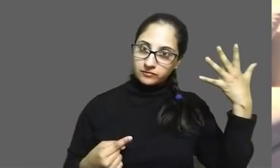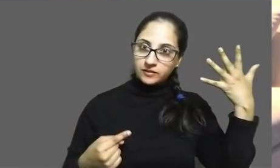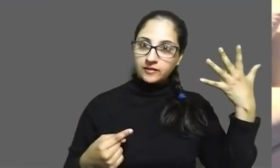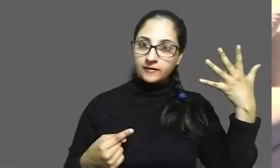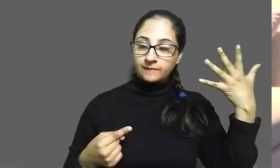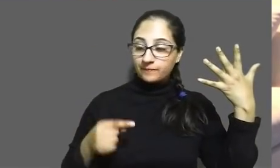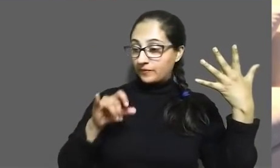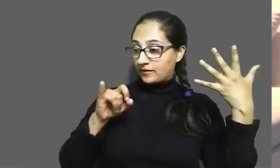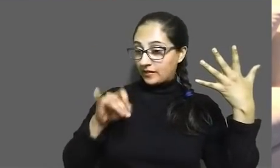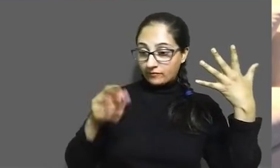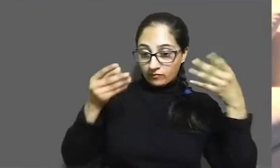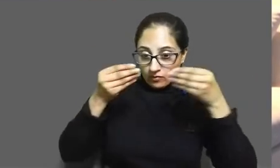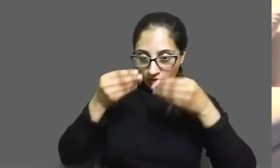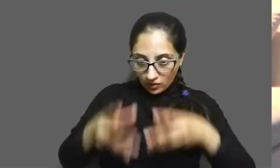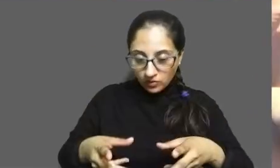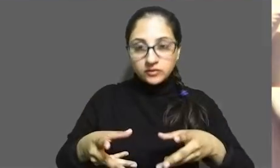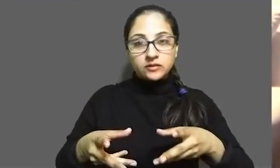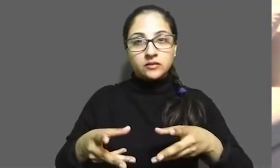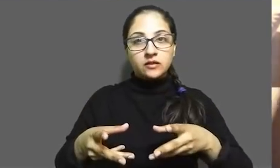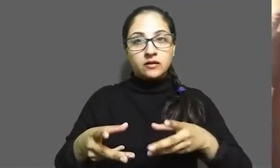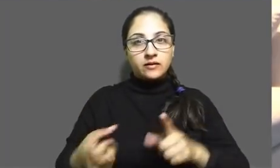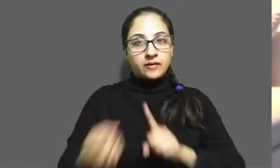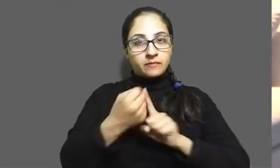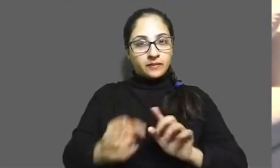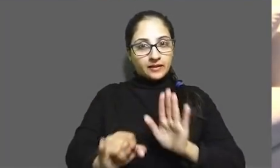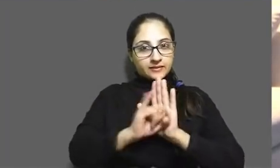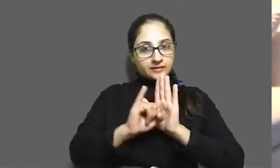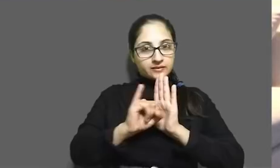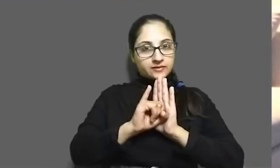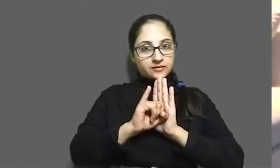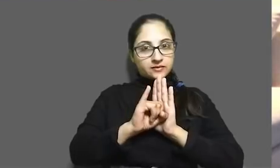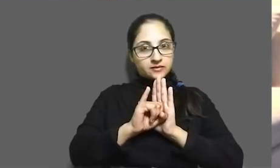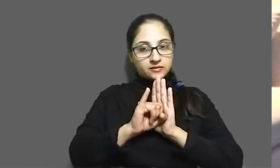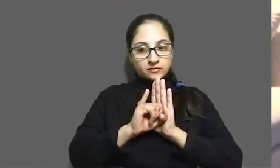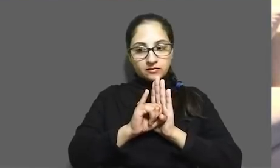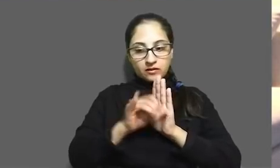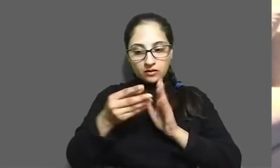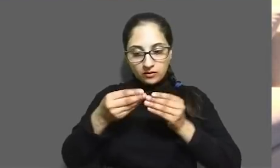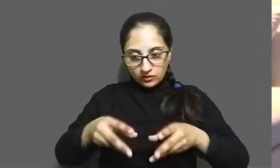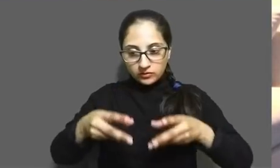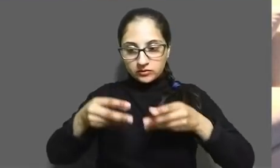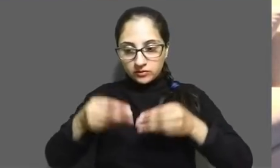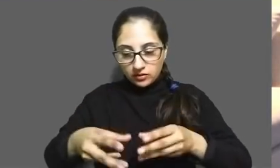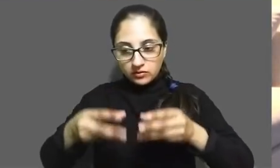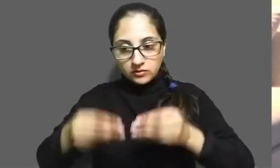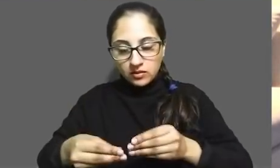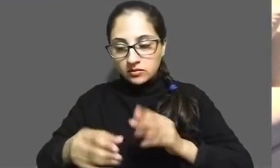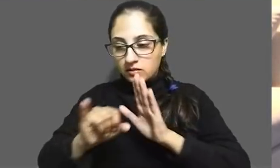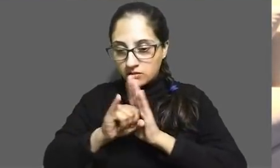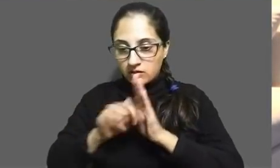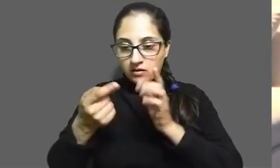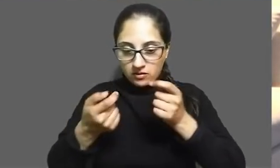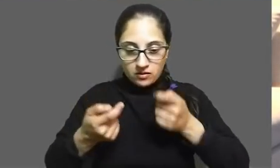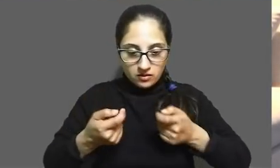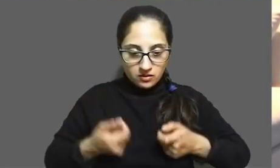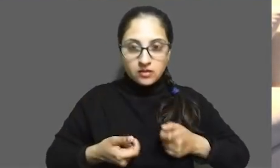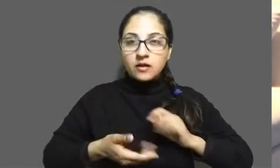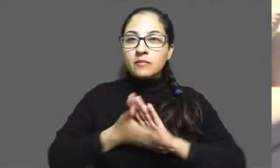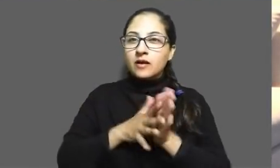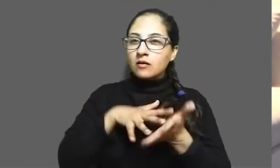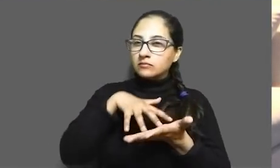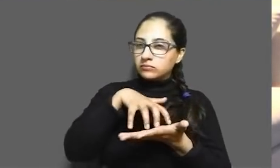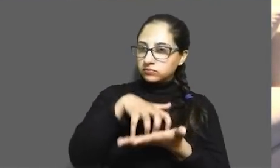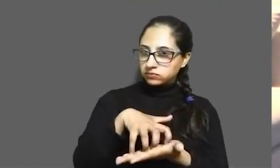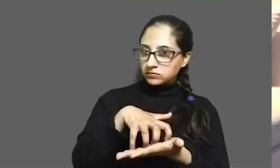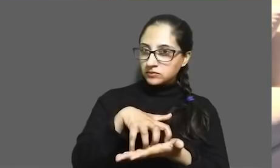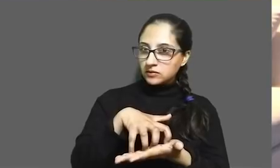I have three children, and so on. And so we gather, and letting go isn't easy because it chips away at that identity